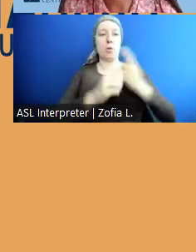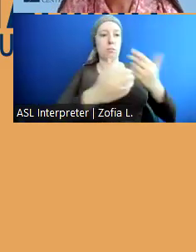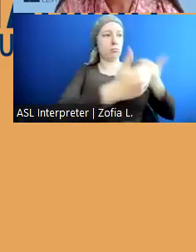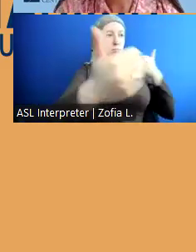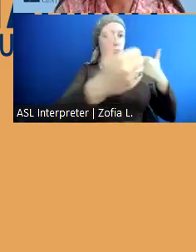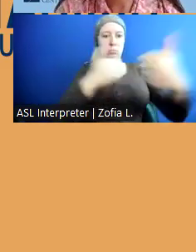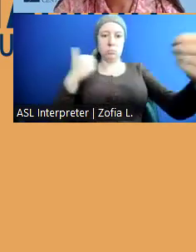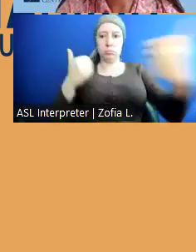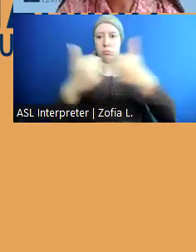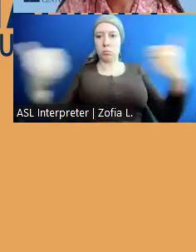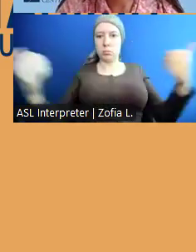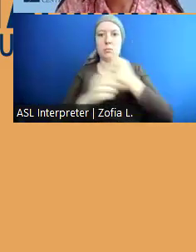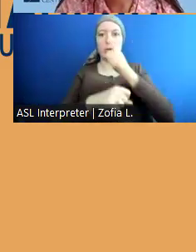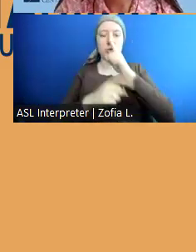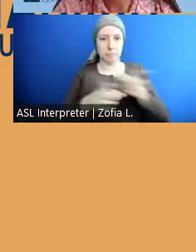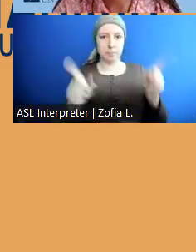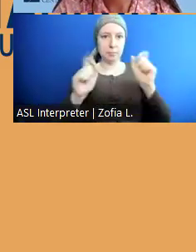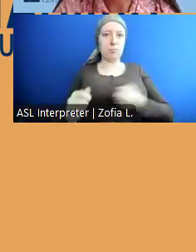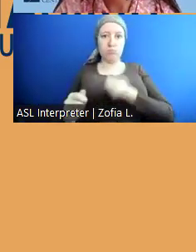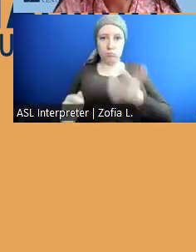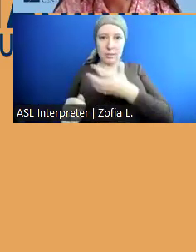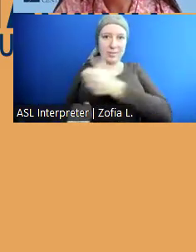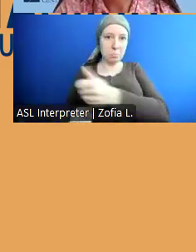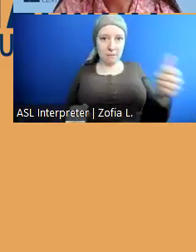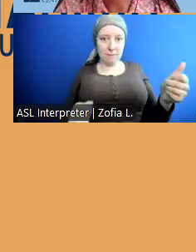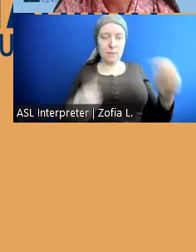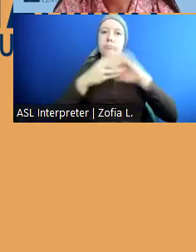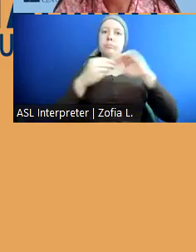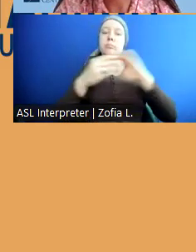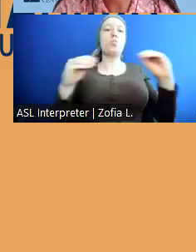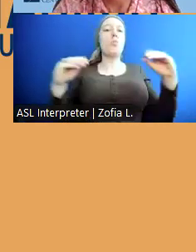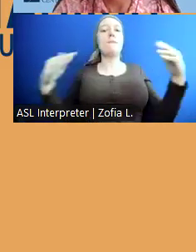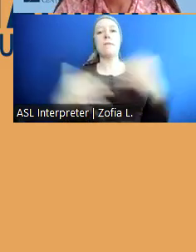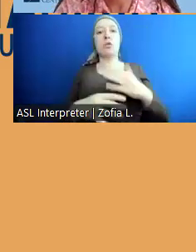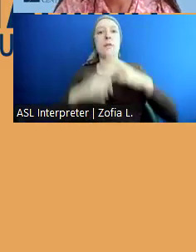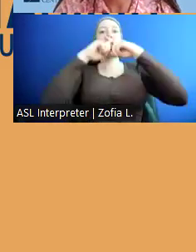freely express themselves without, you know, fear of censorship.